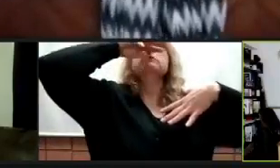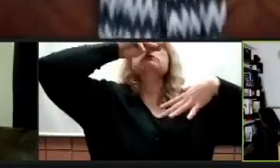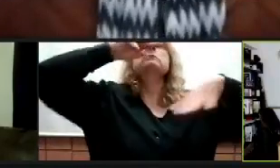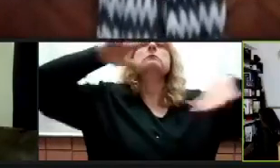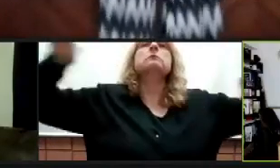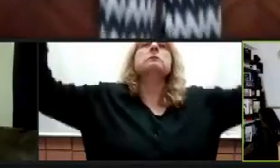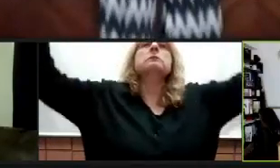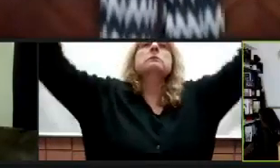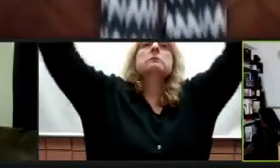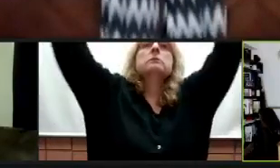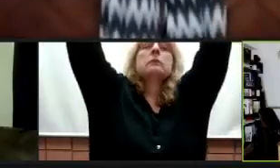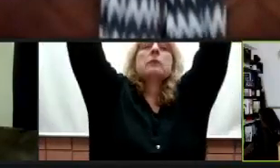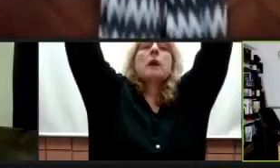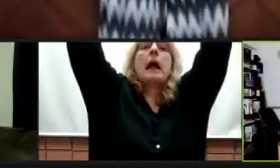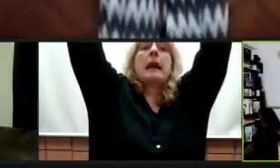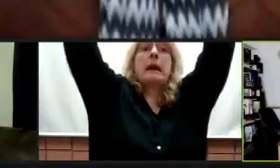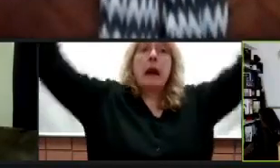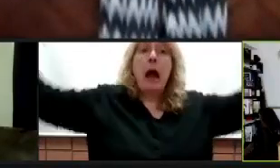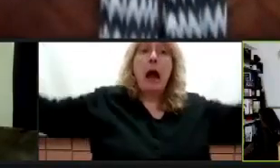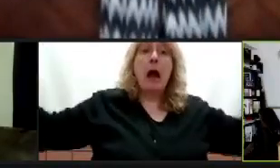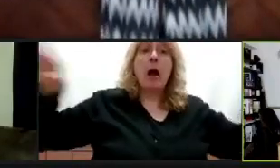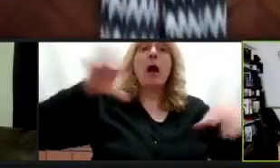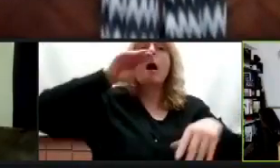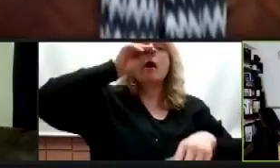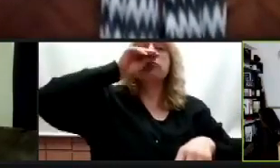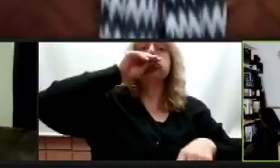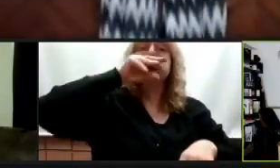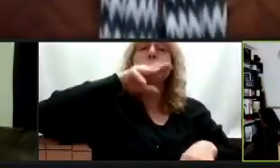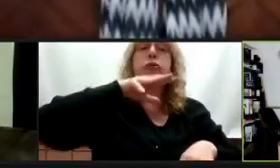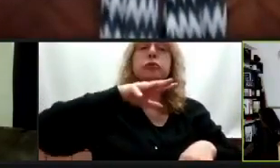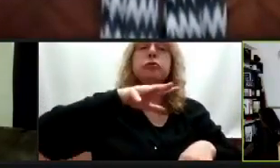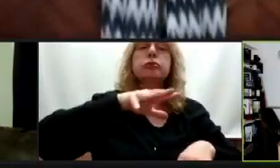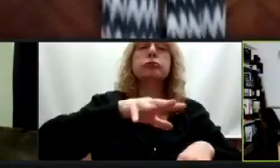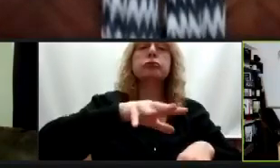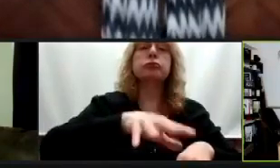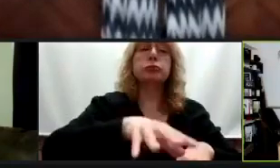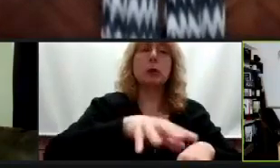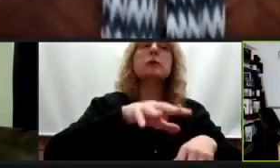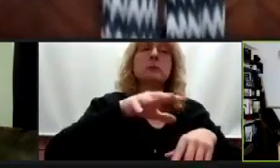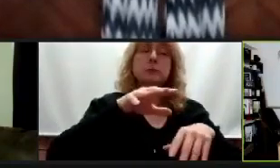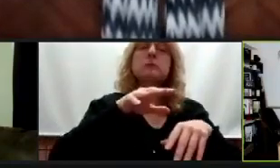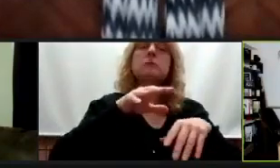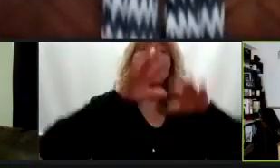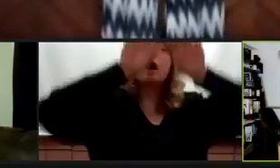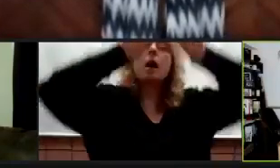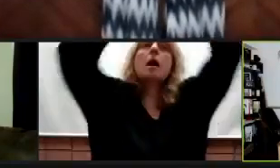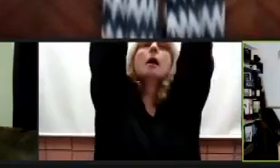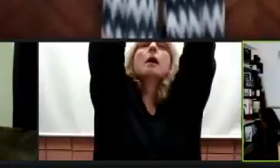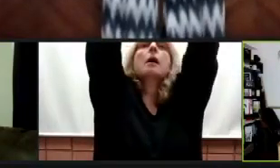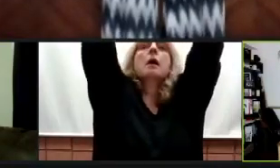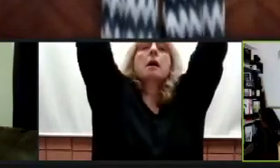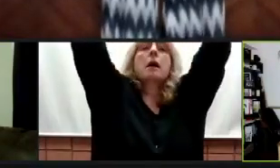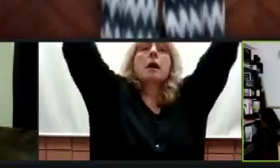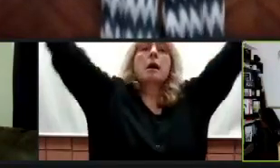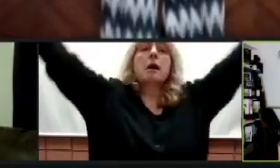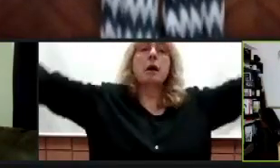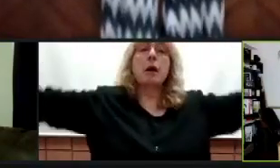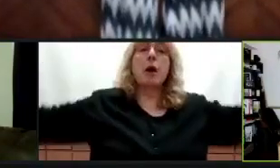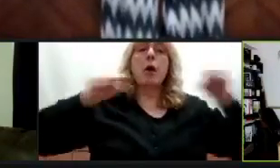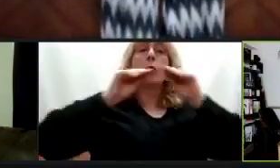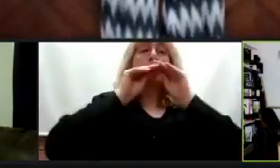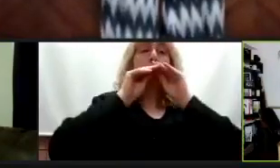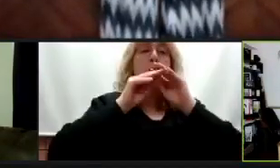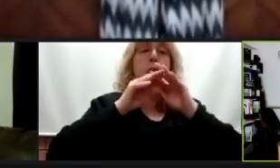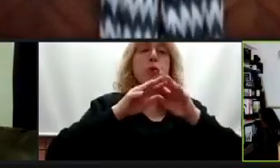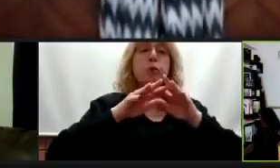don't have to move at the same time that I'm moving. Really listen to where you are breathing in and to where you are breathing out,